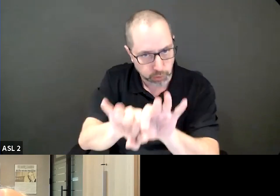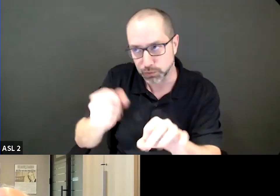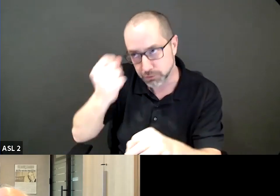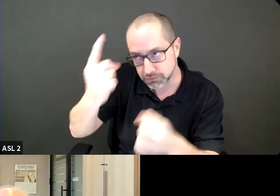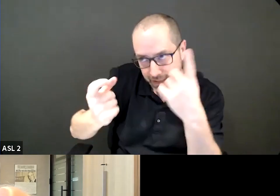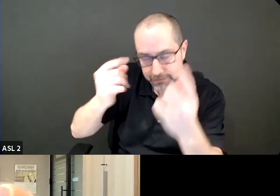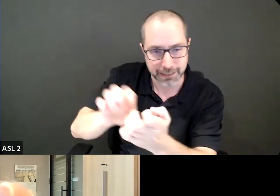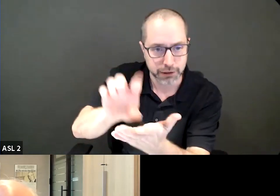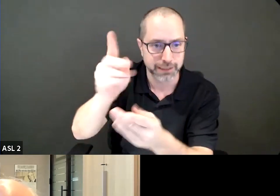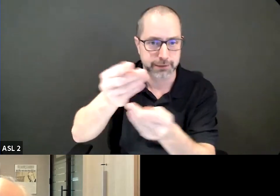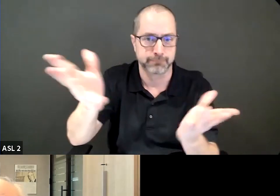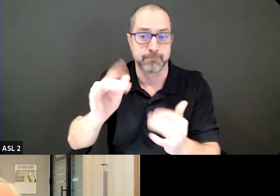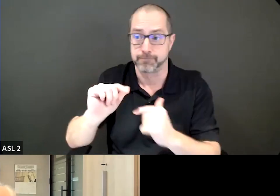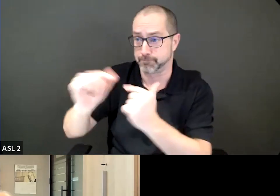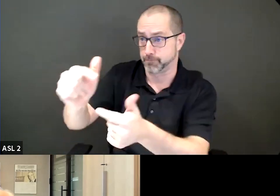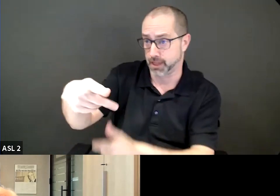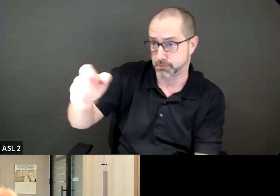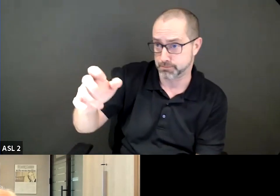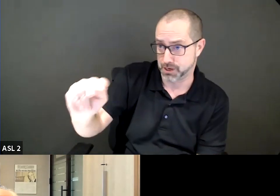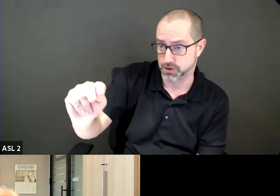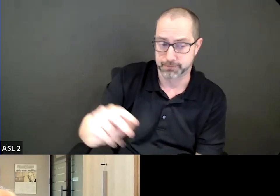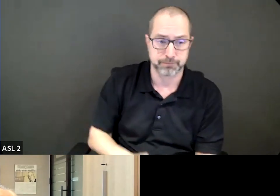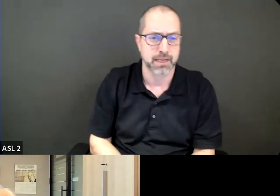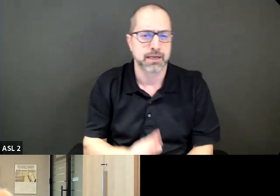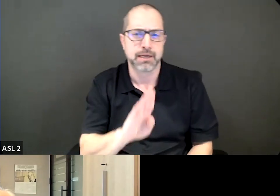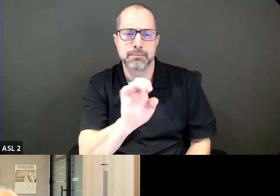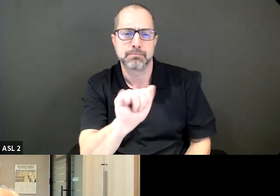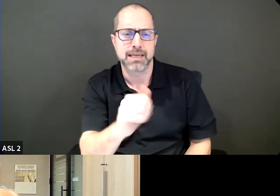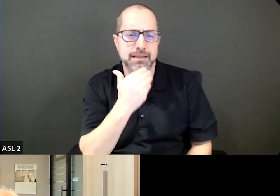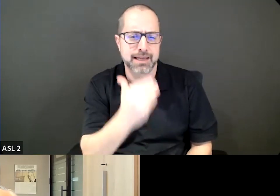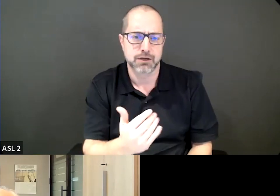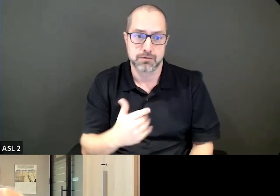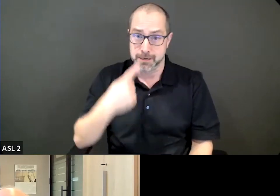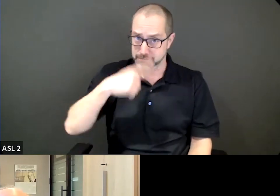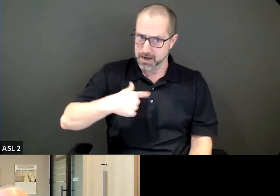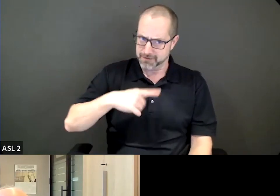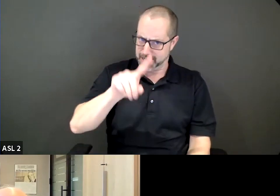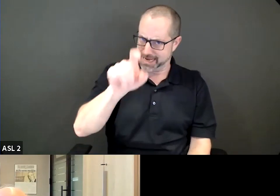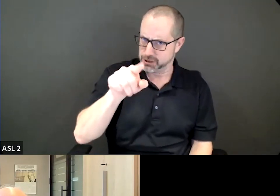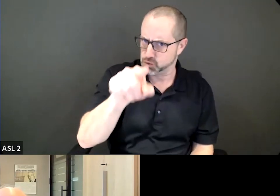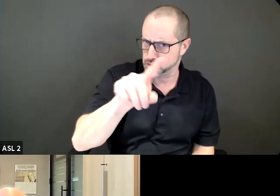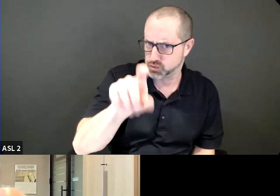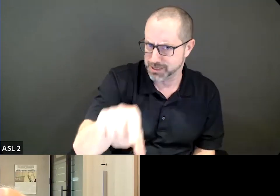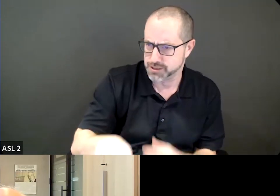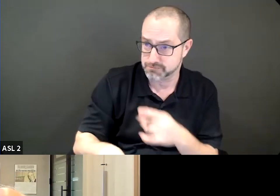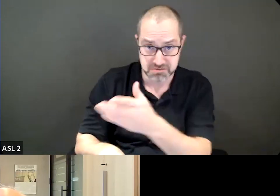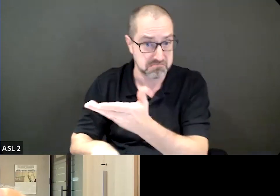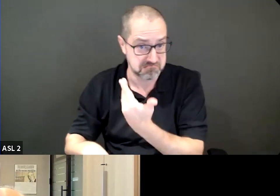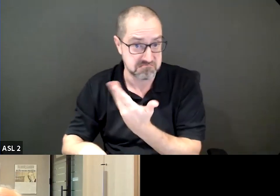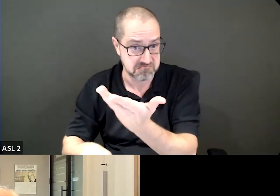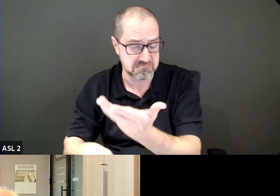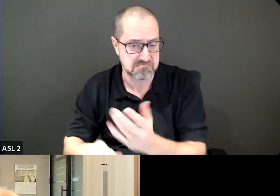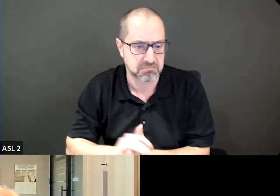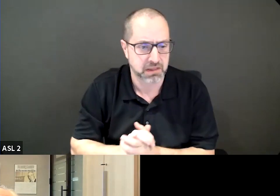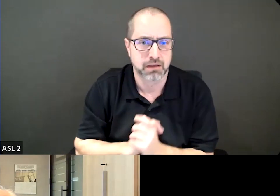Perrin. Thanks, Pete. Pete, can I ask you a question just based on what you're saying? You were mentioning